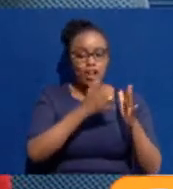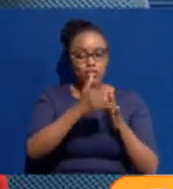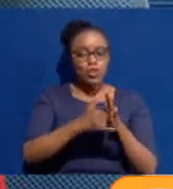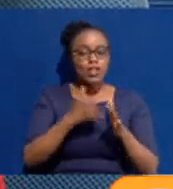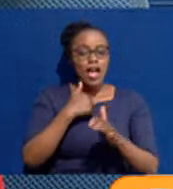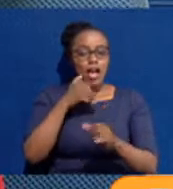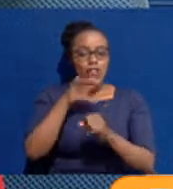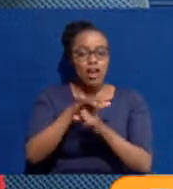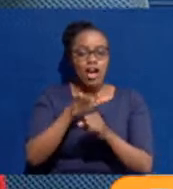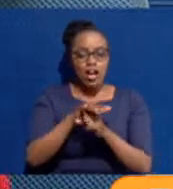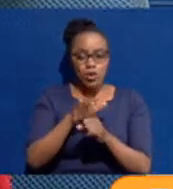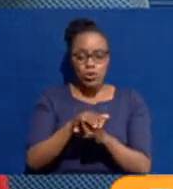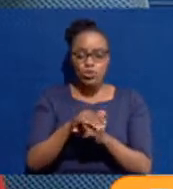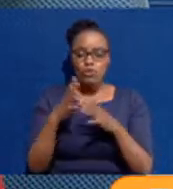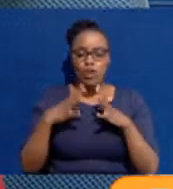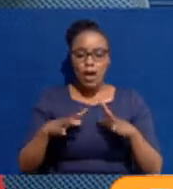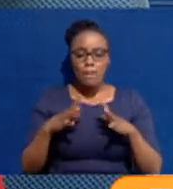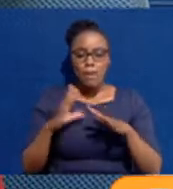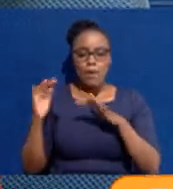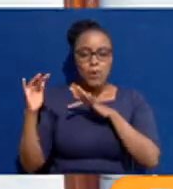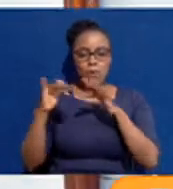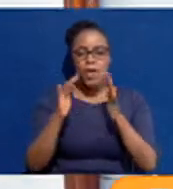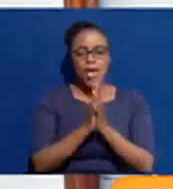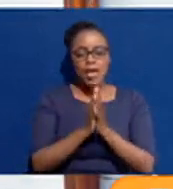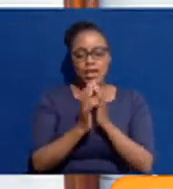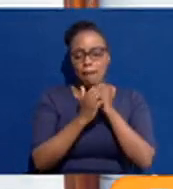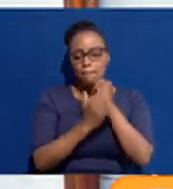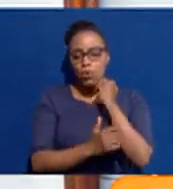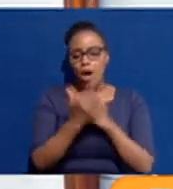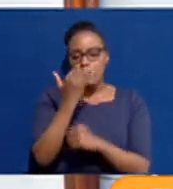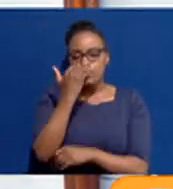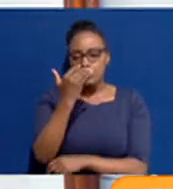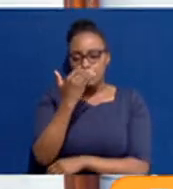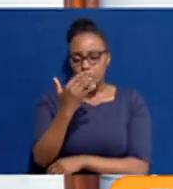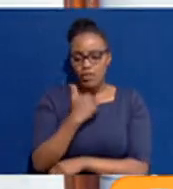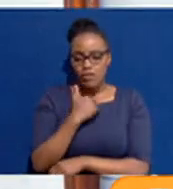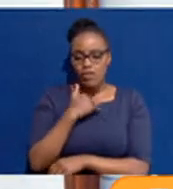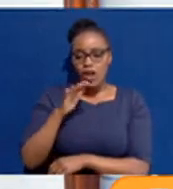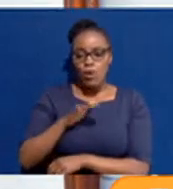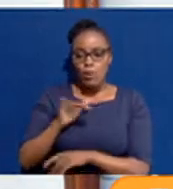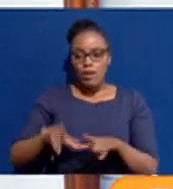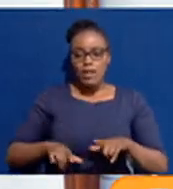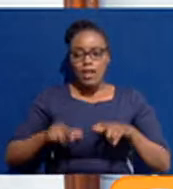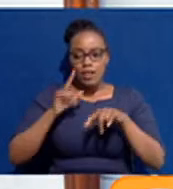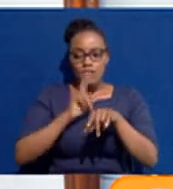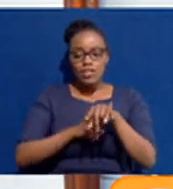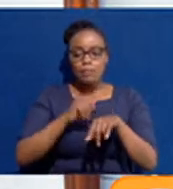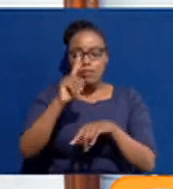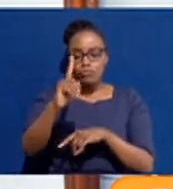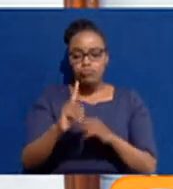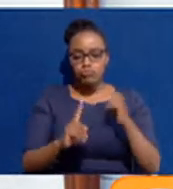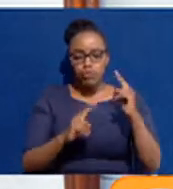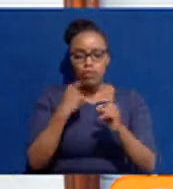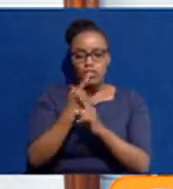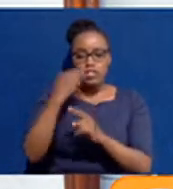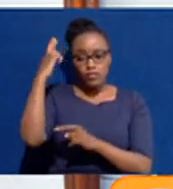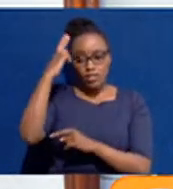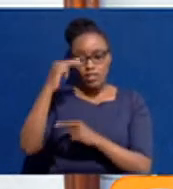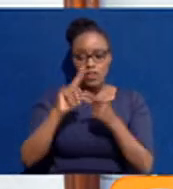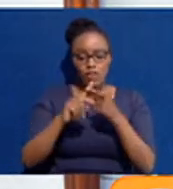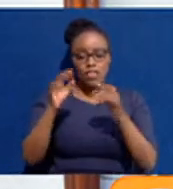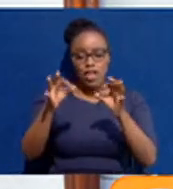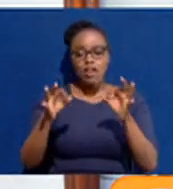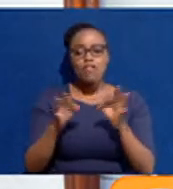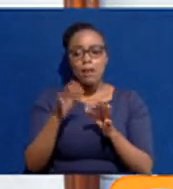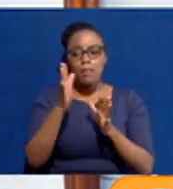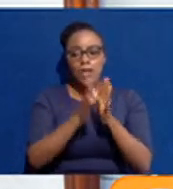a lot of overcrowding and poor ventilation. A woman in her lifetime will visit the facility for many reasons. One, for family